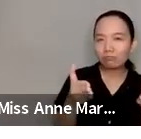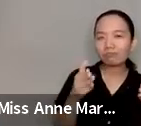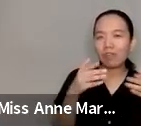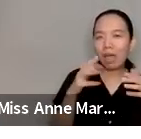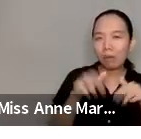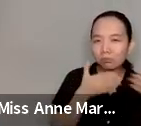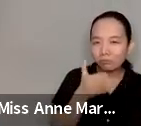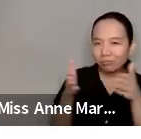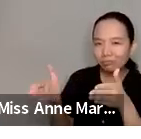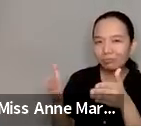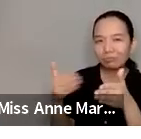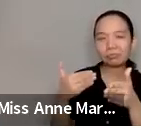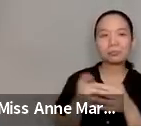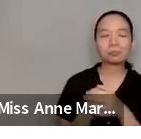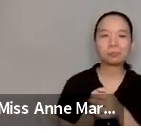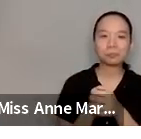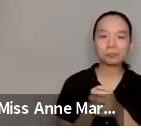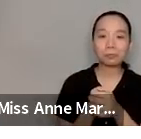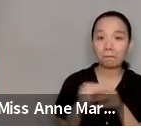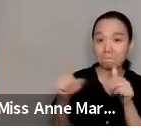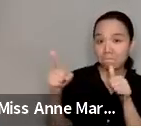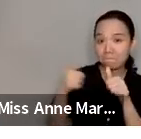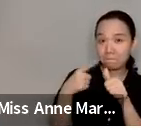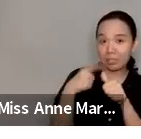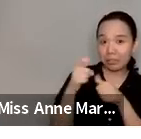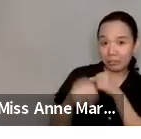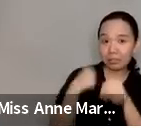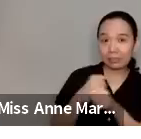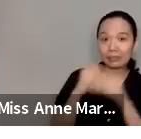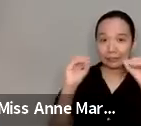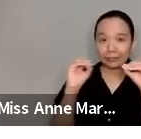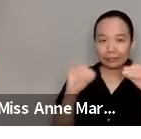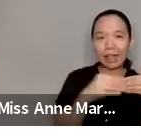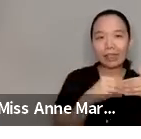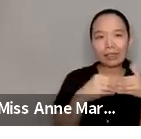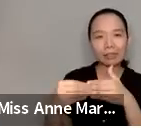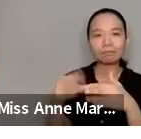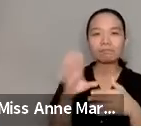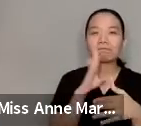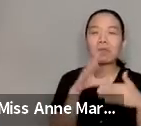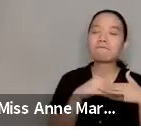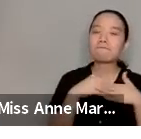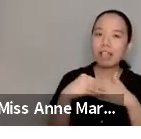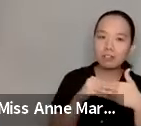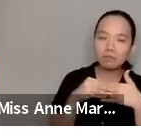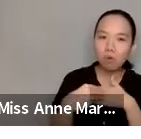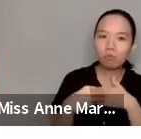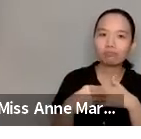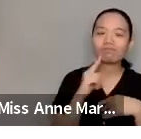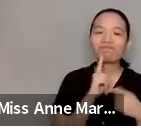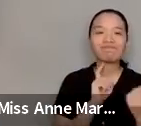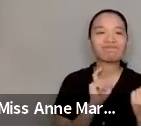methodologies, and approaches. My first year of teaching led me to be flexible and